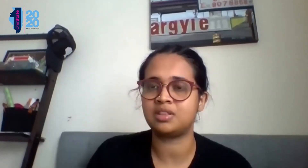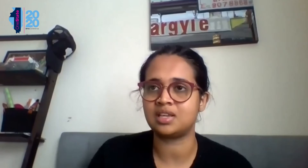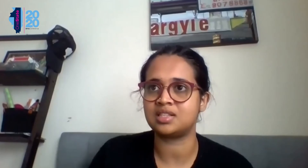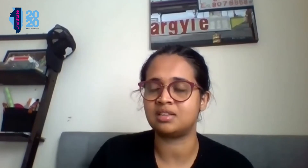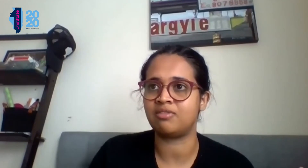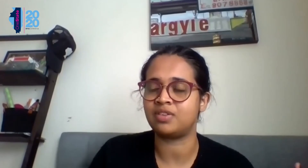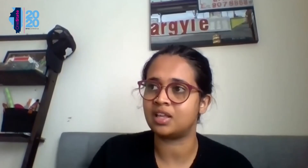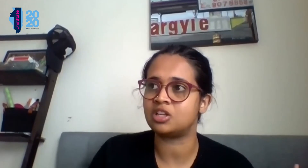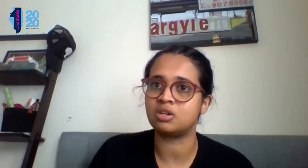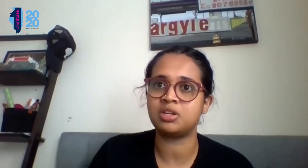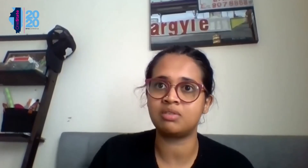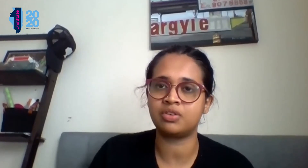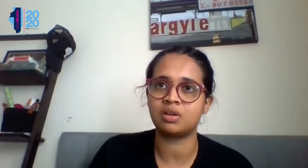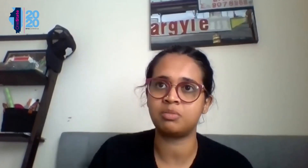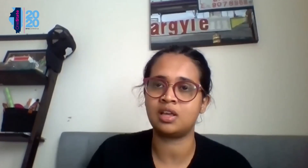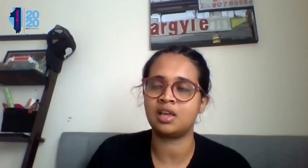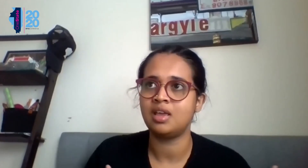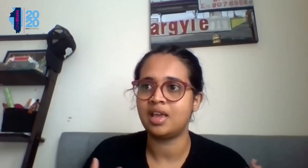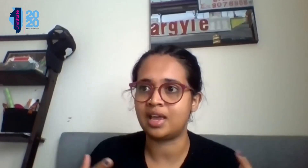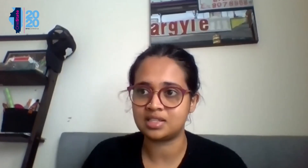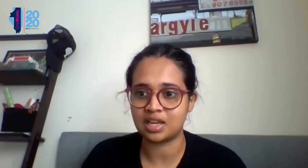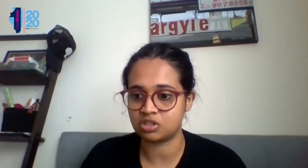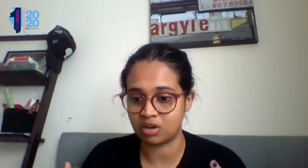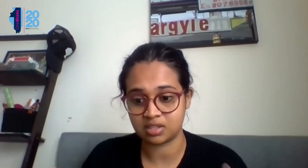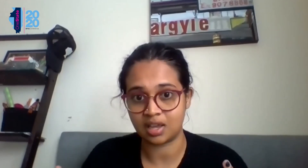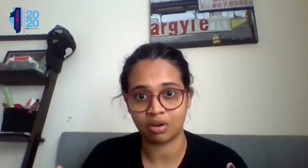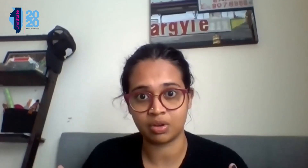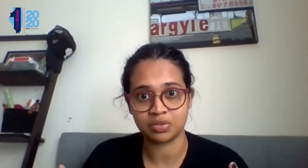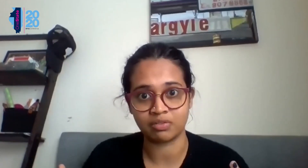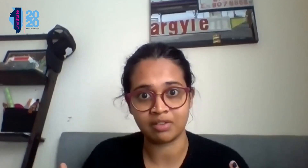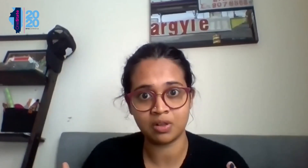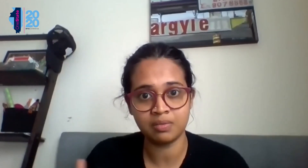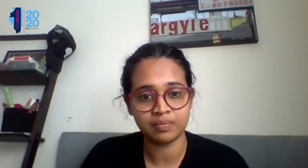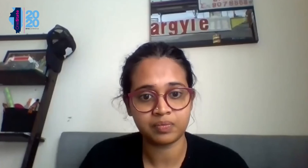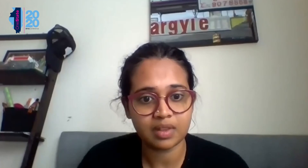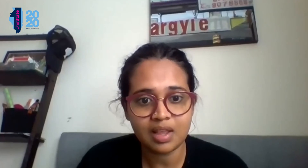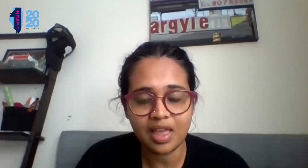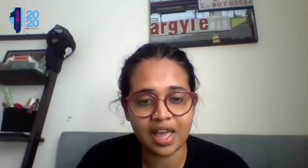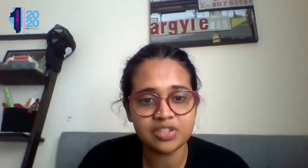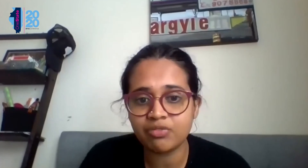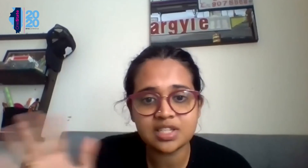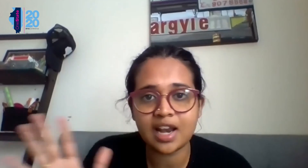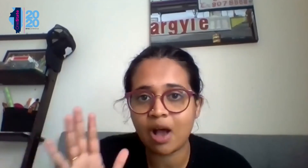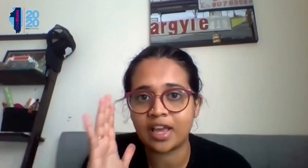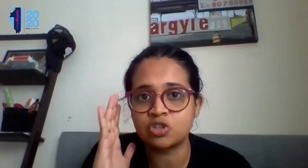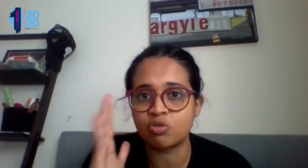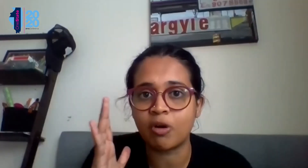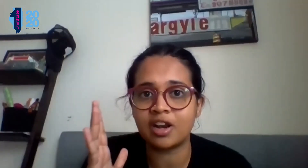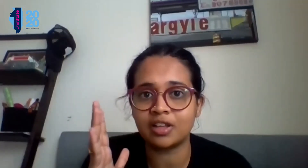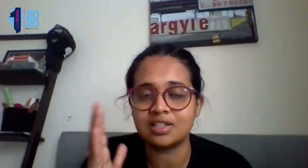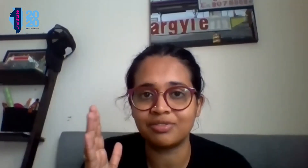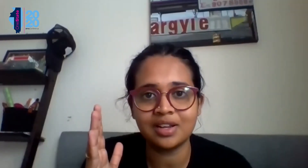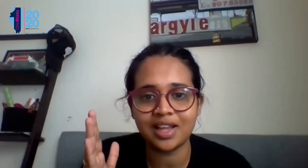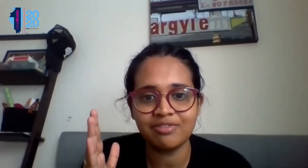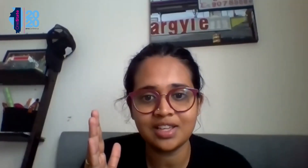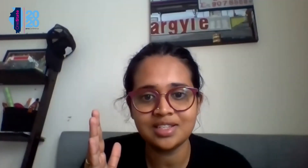from the things that they feel like they should be doing for their community and instead just trying to take care of their own survival. And I've seen firsthand how